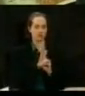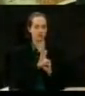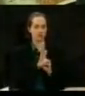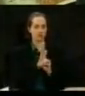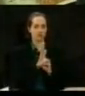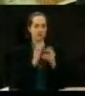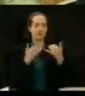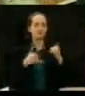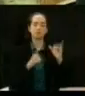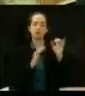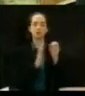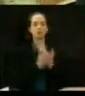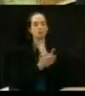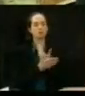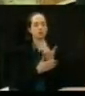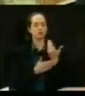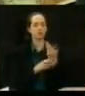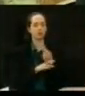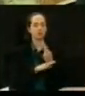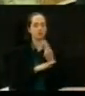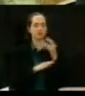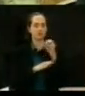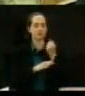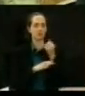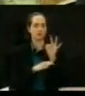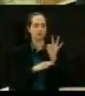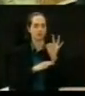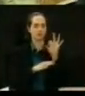and just change the date of the FEMA maps. That's all that needs to be changed if you're